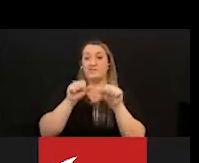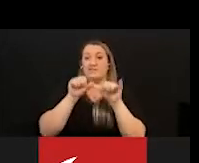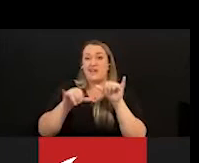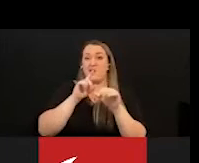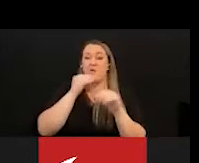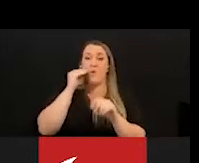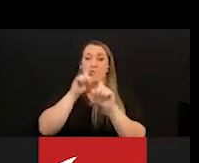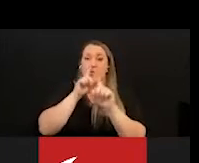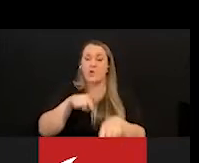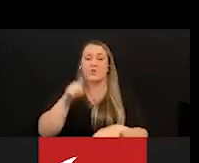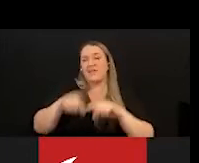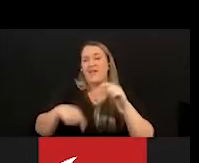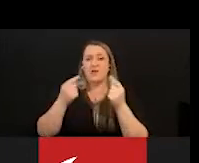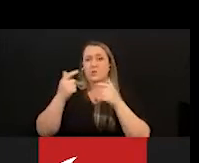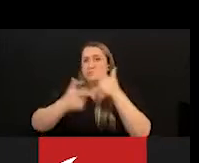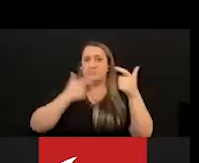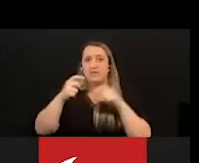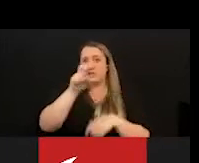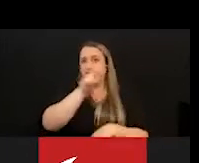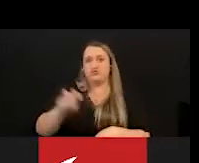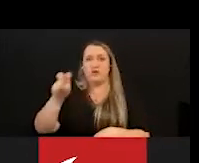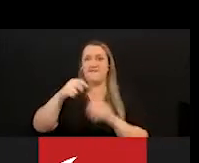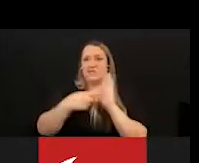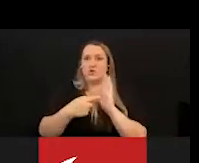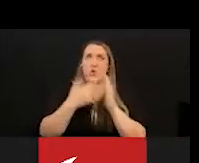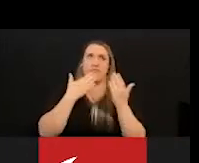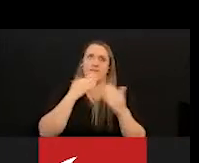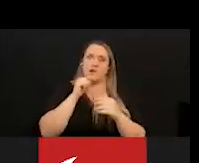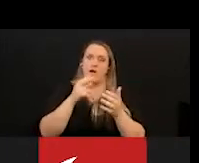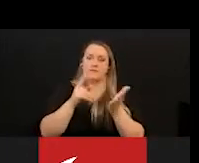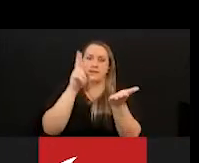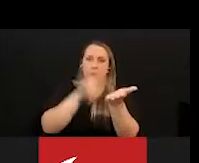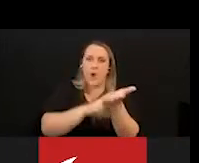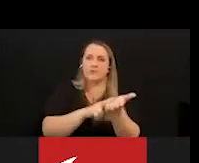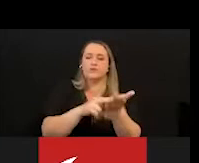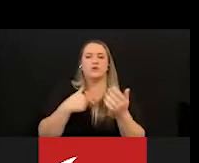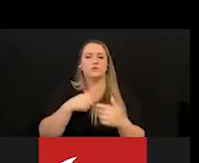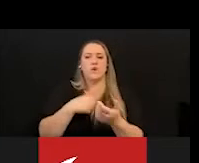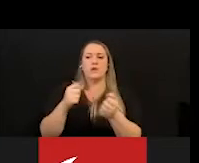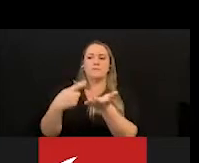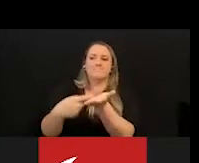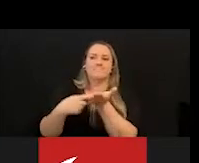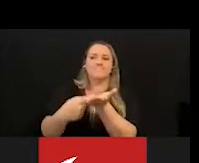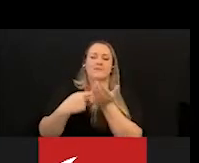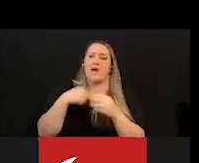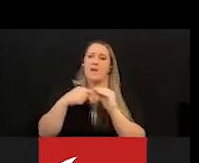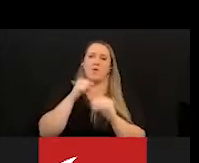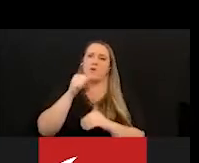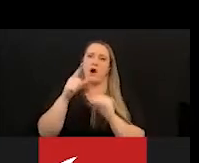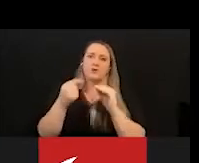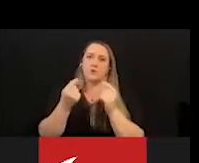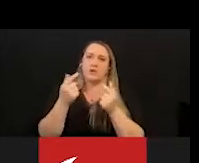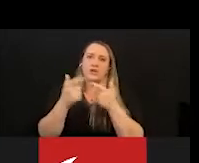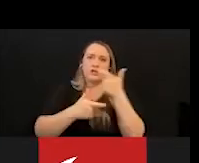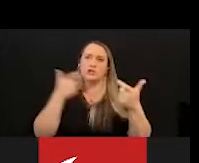show. Thankfully, we had not signed a contract. So we basically kind of talked to the Cooper Hewitt about not doing the huge